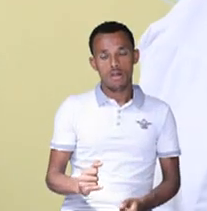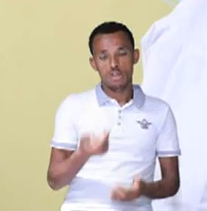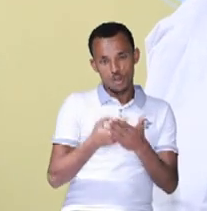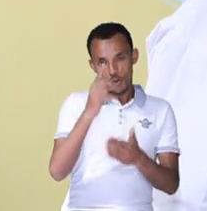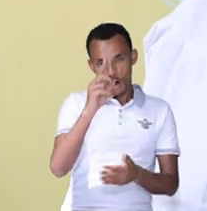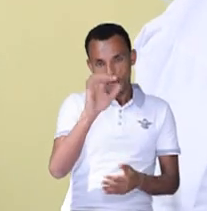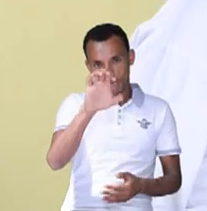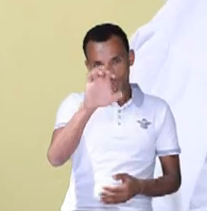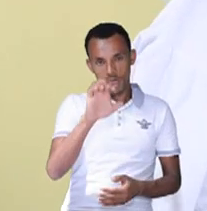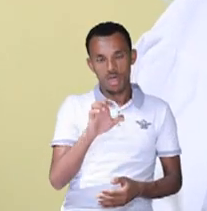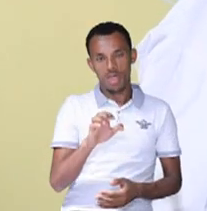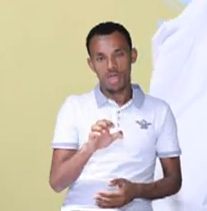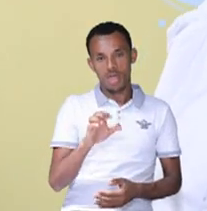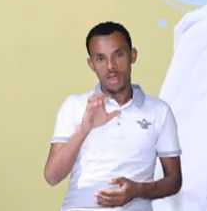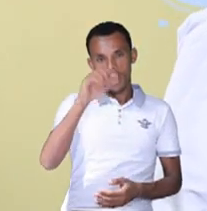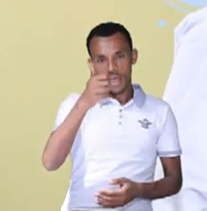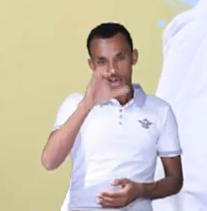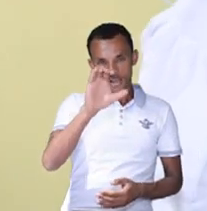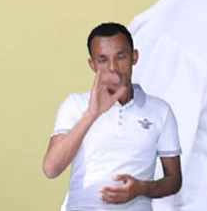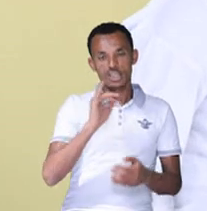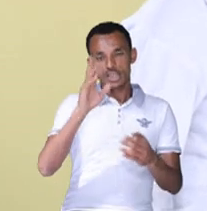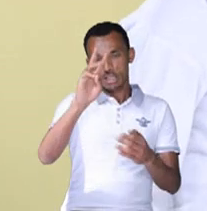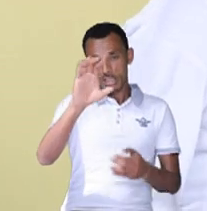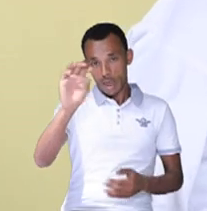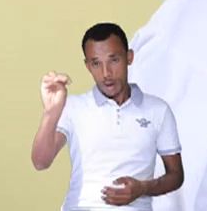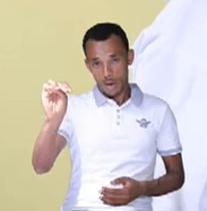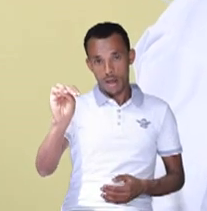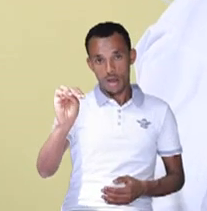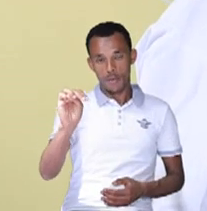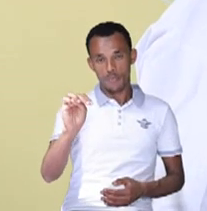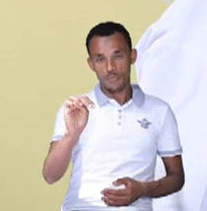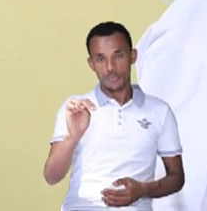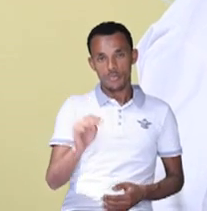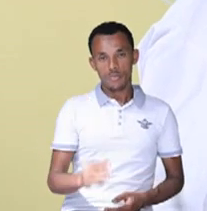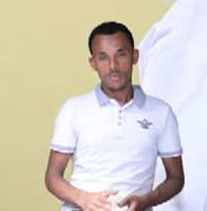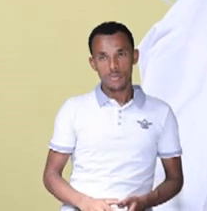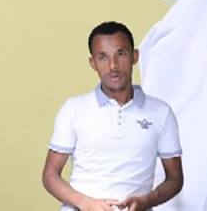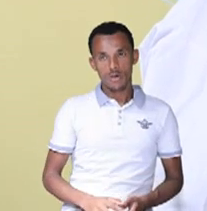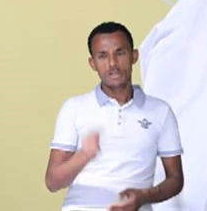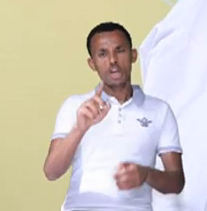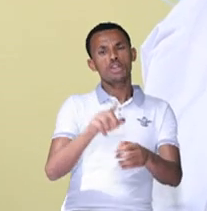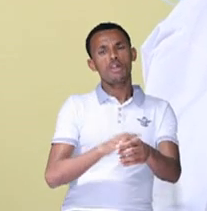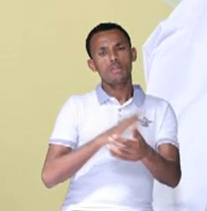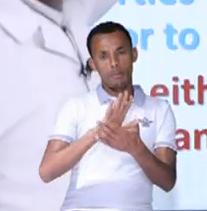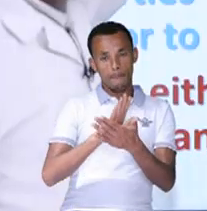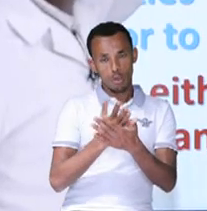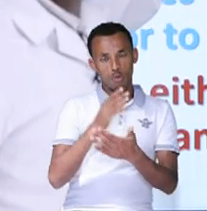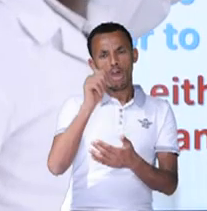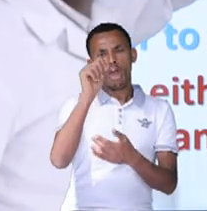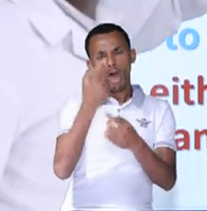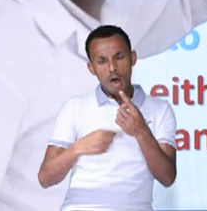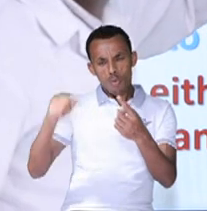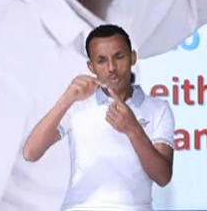this one is E. AC is 60 centimeter. The distance between from A up